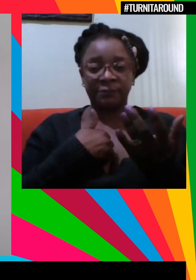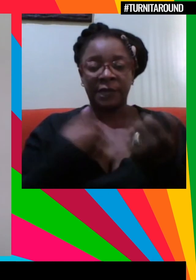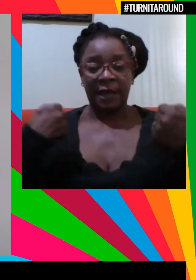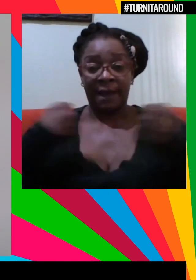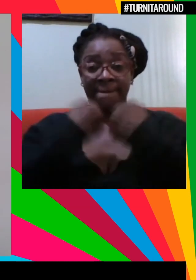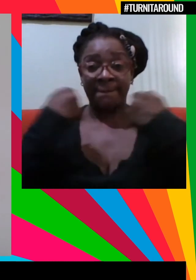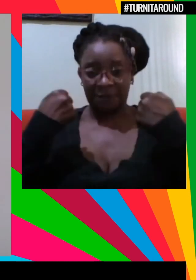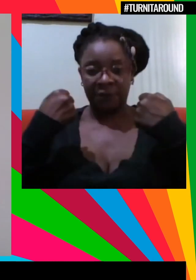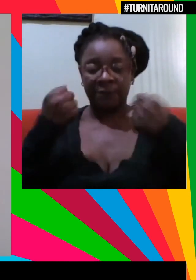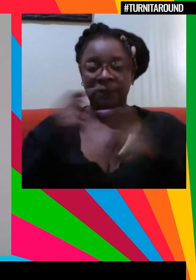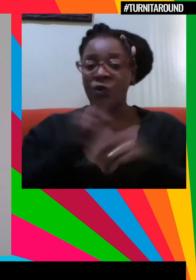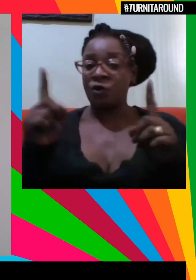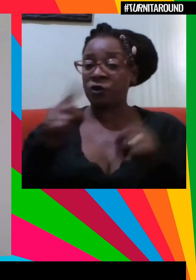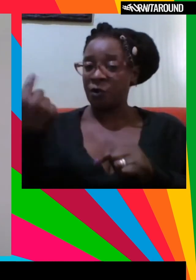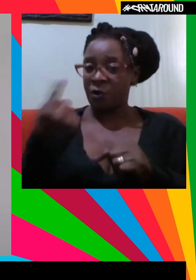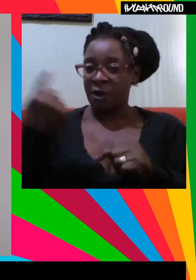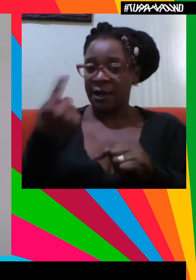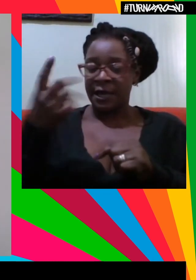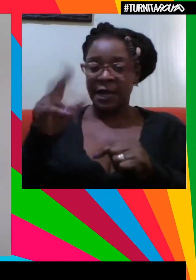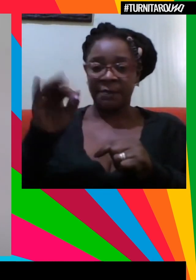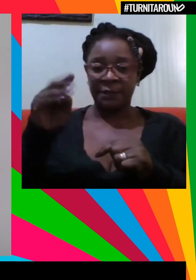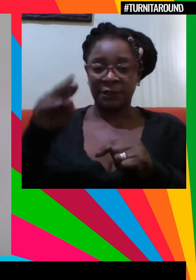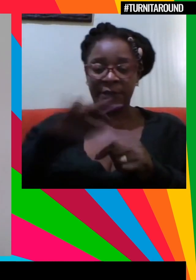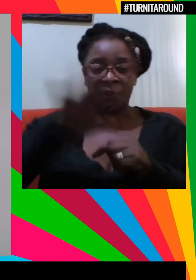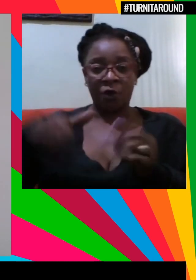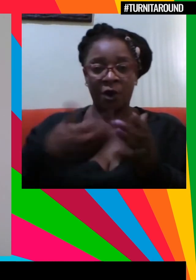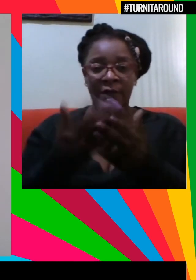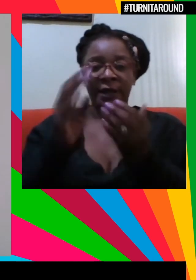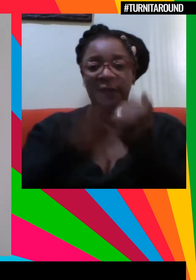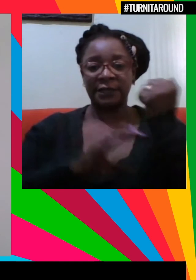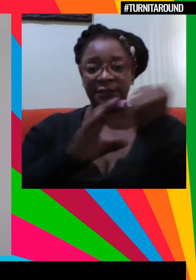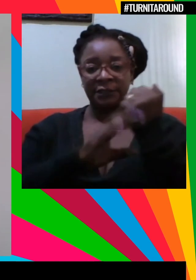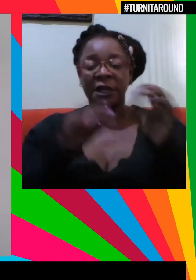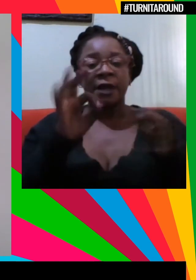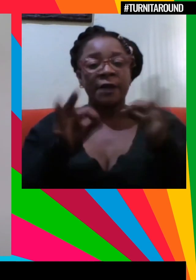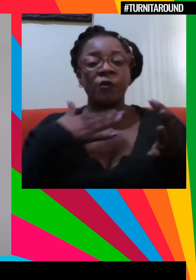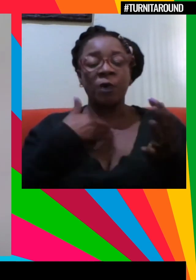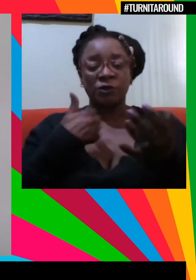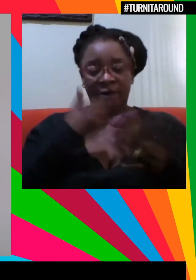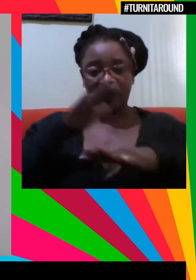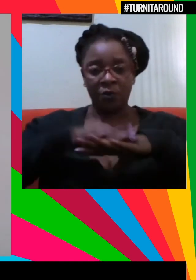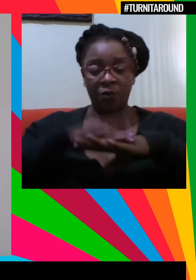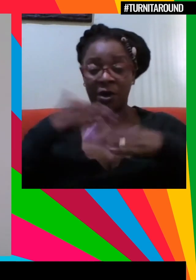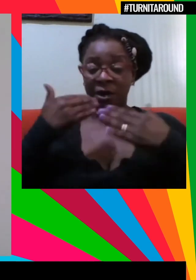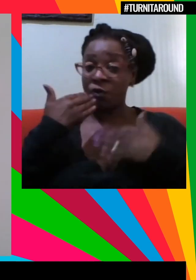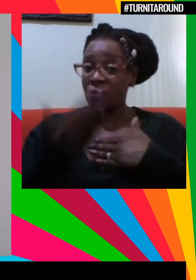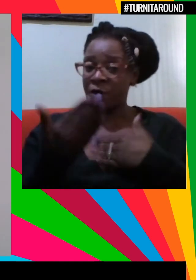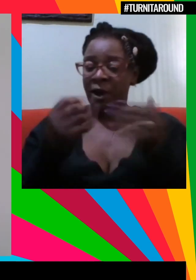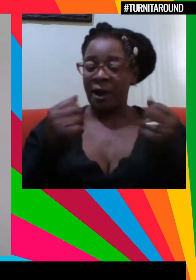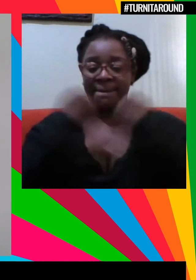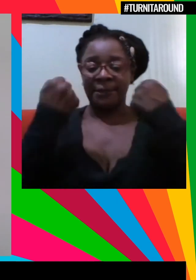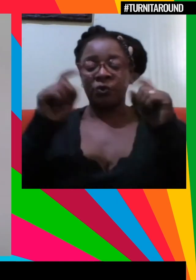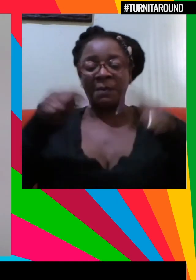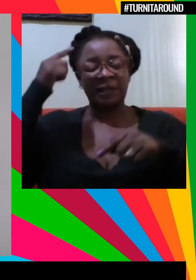not only in Haiti or Honduras or other countries, but if we really want to have a greater impact, we have to think of those